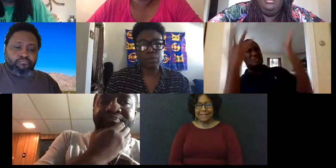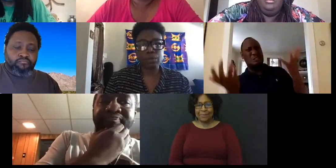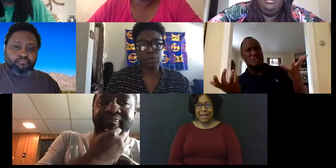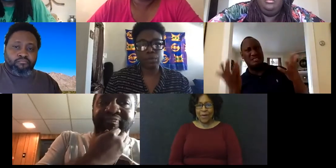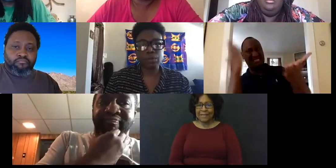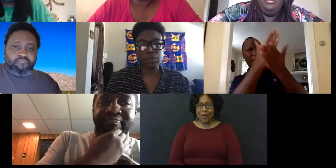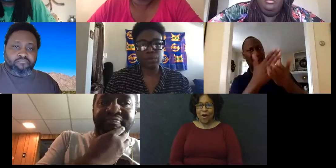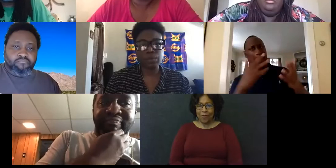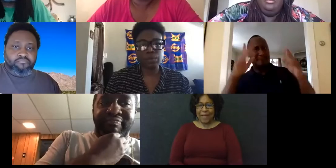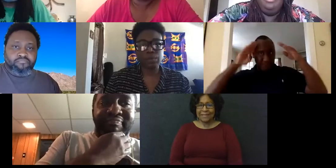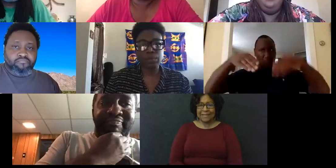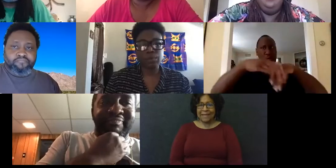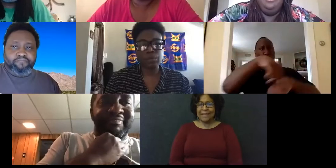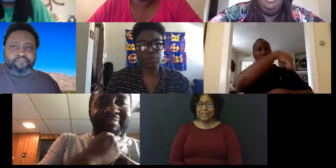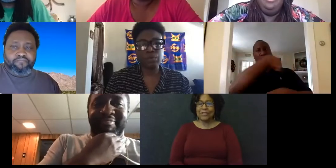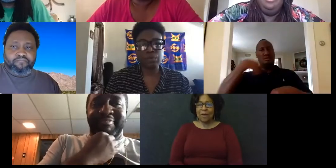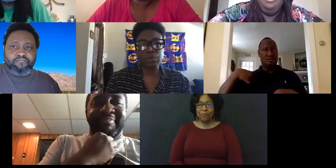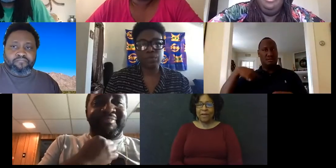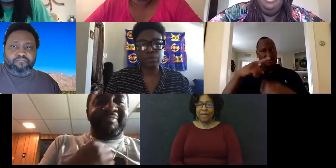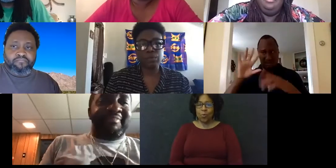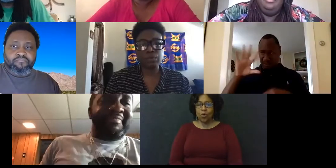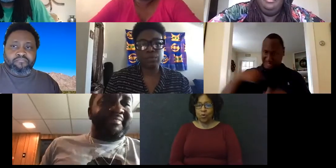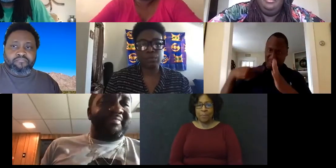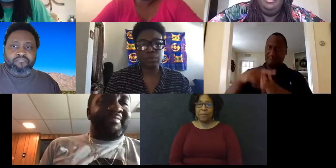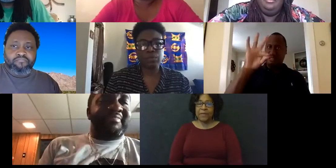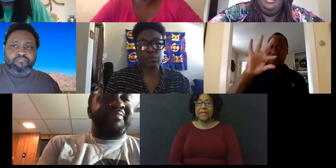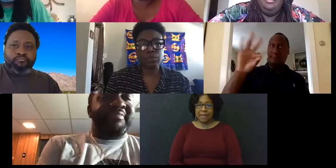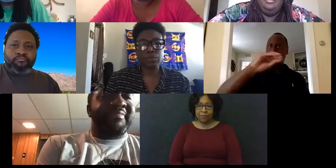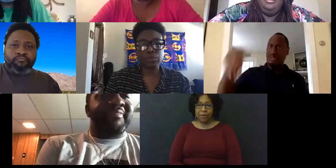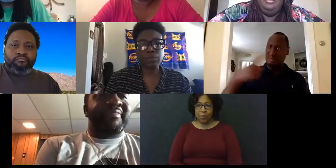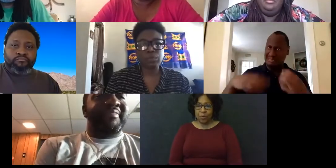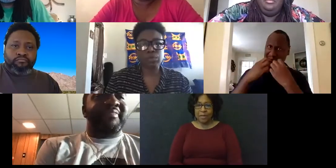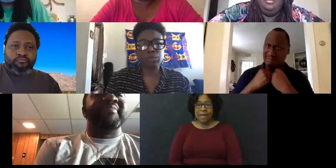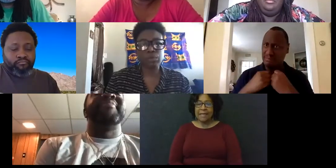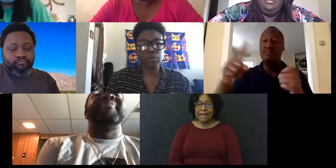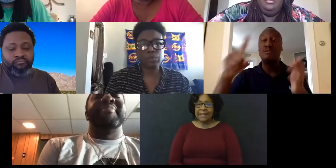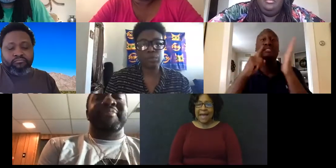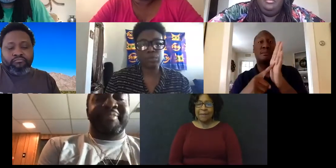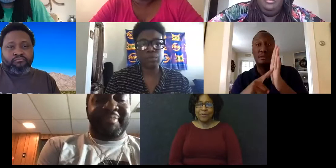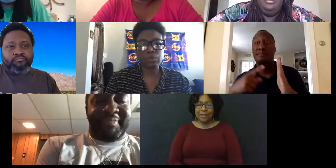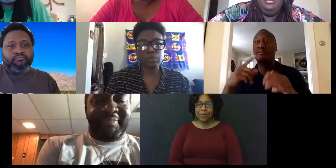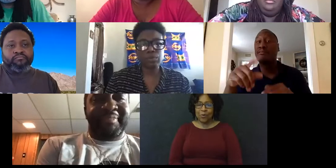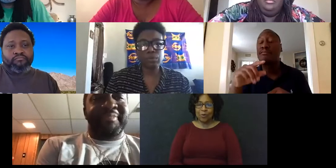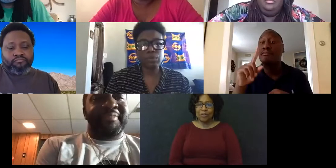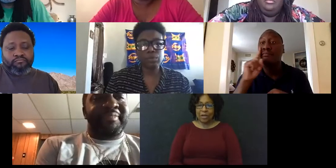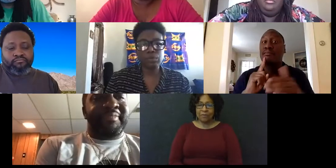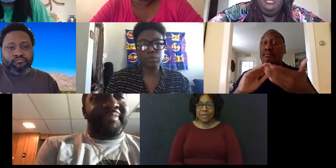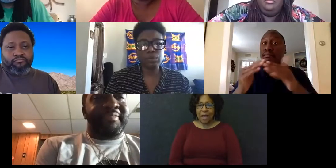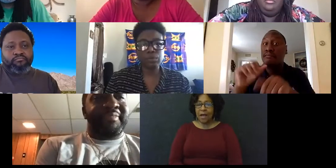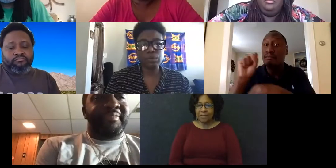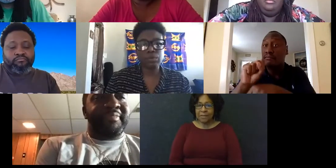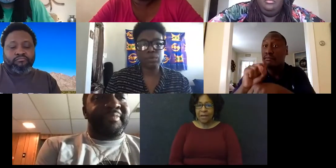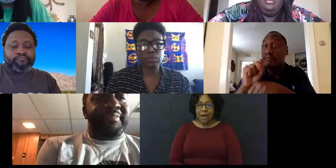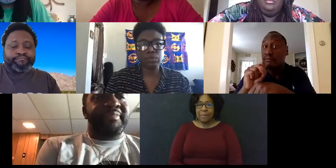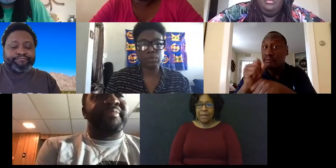that doesn't apply to us at all. They need to stop running the world, or people thinking they run the world. 99% of the world cherish